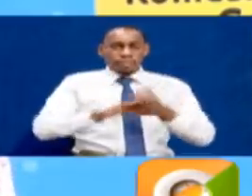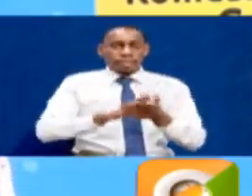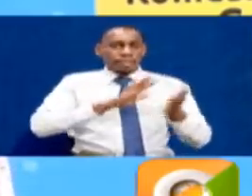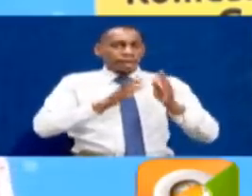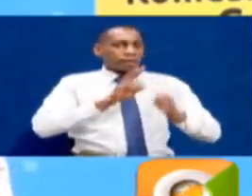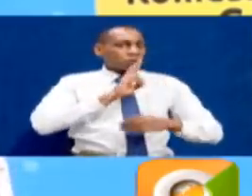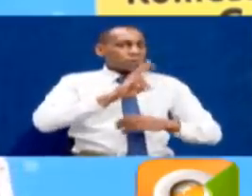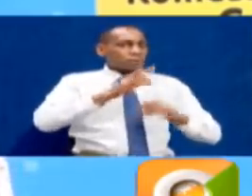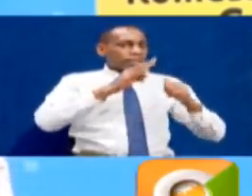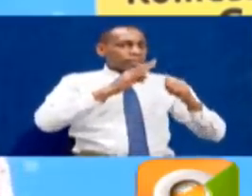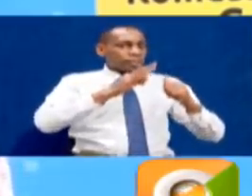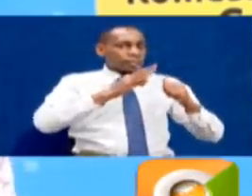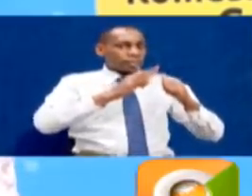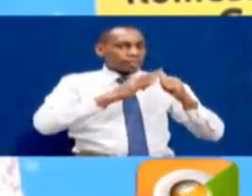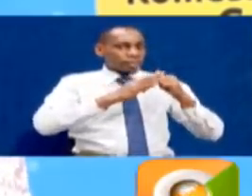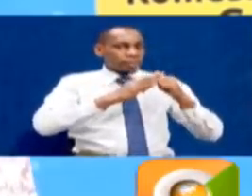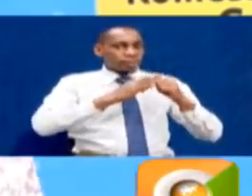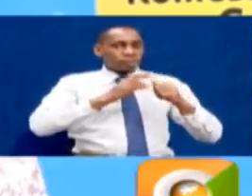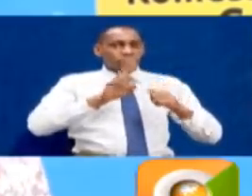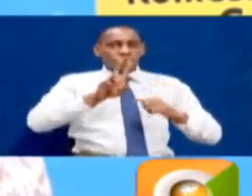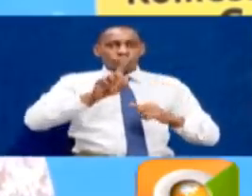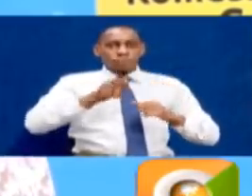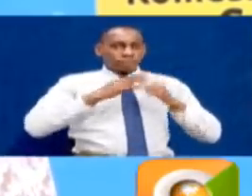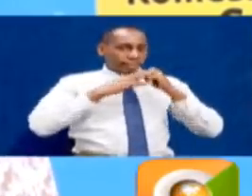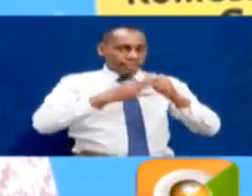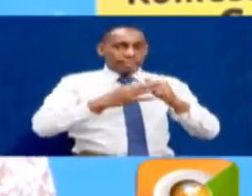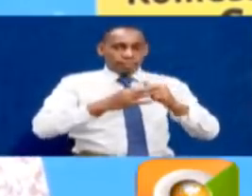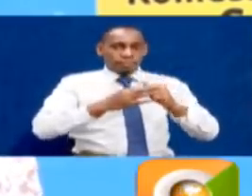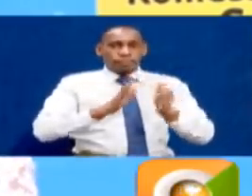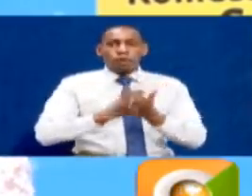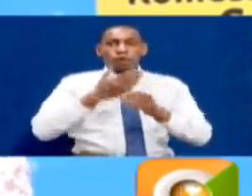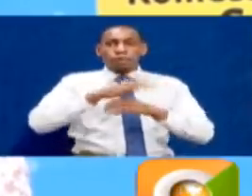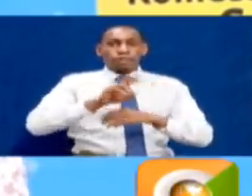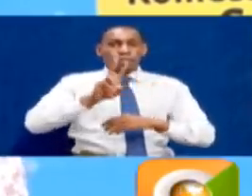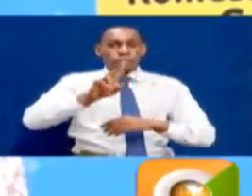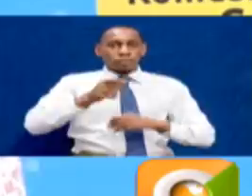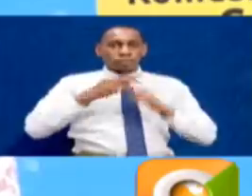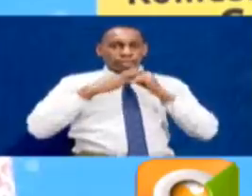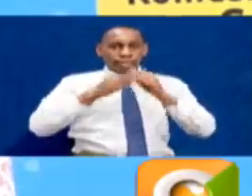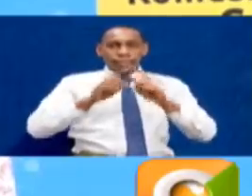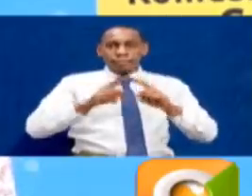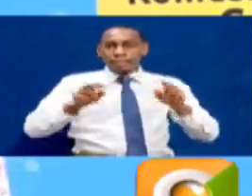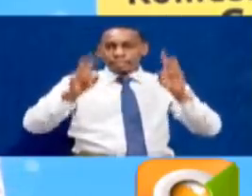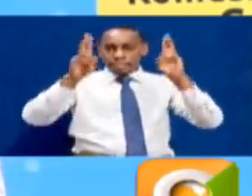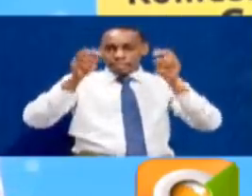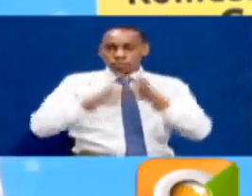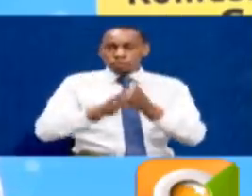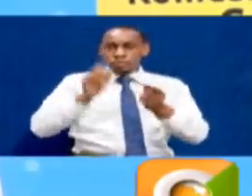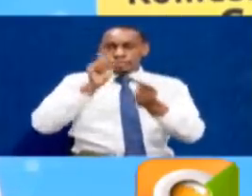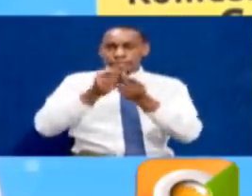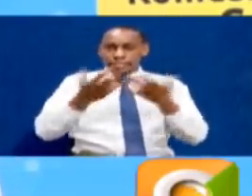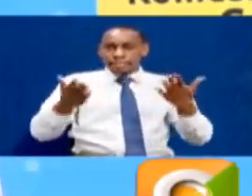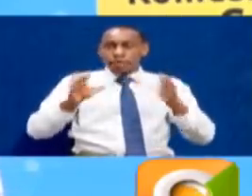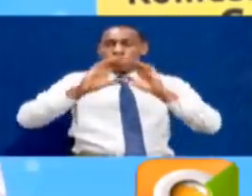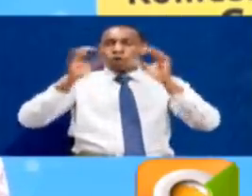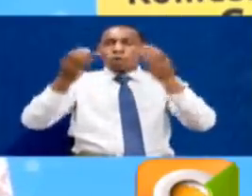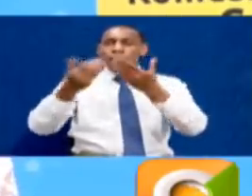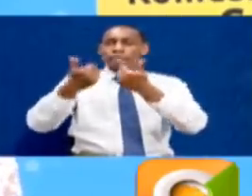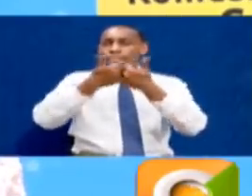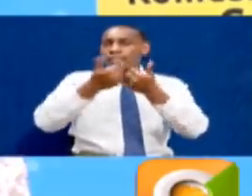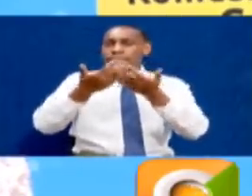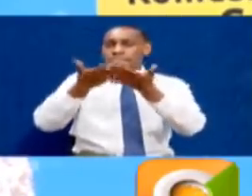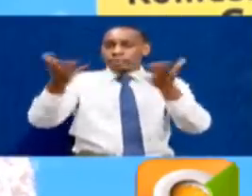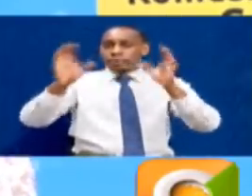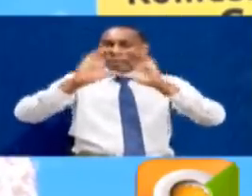up to 2,800, the people over 2,800. But the issue of reagents is a global challenge across the